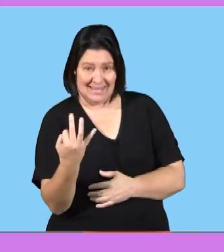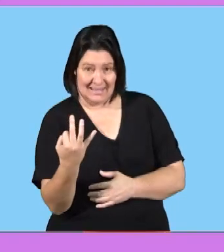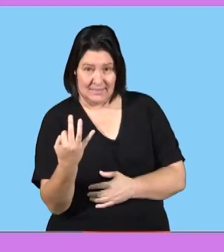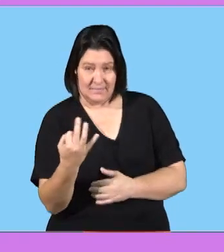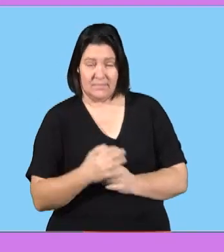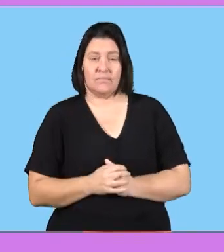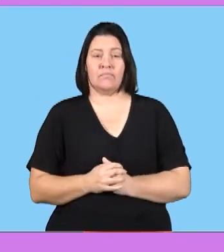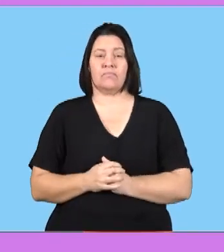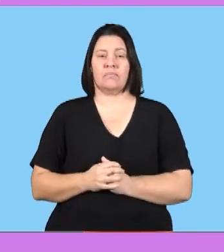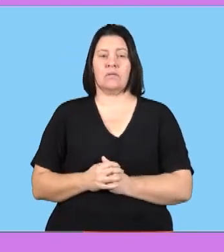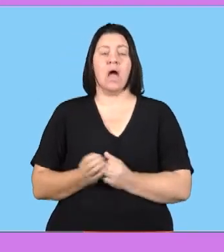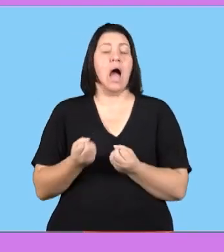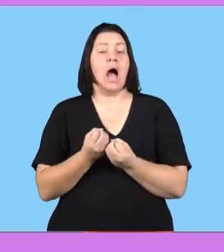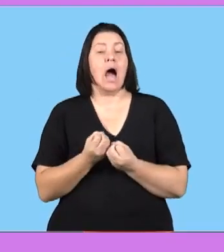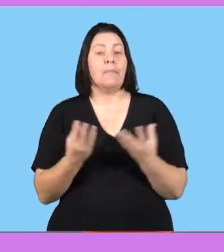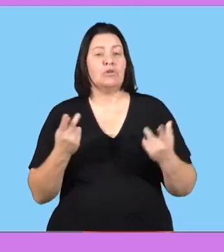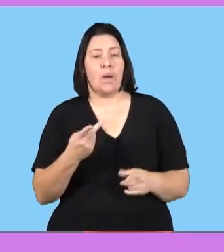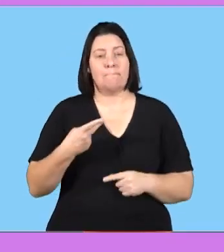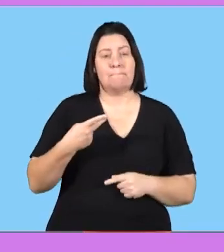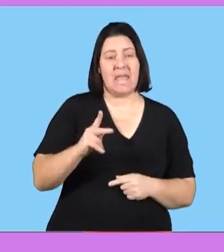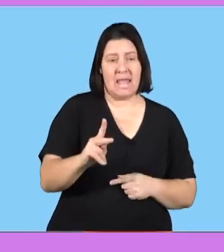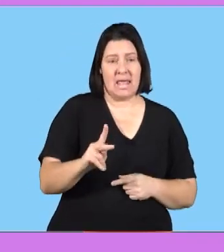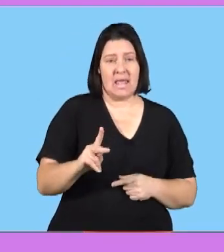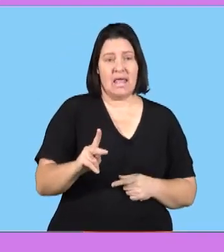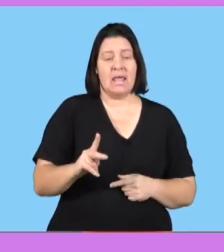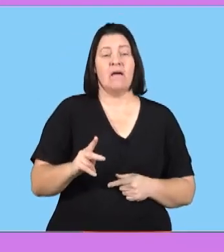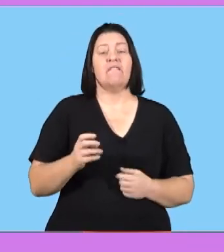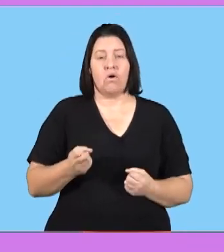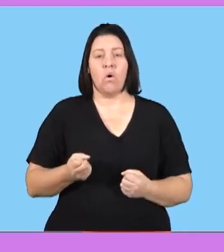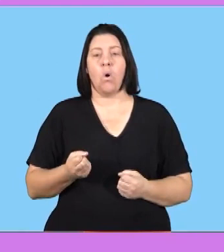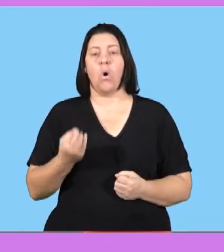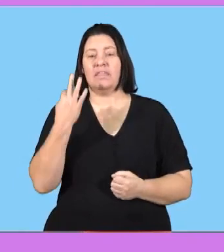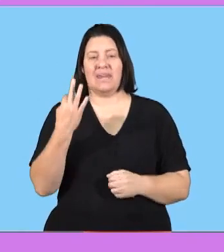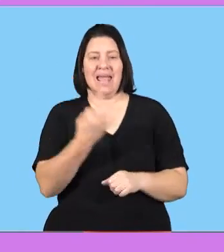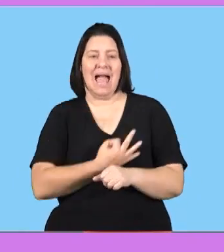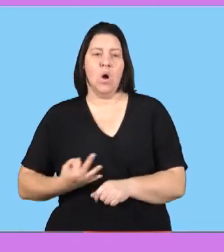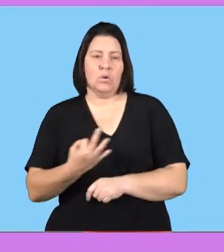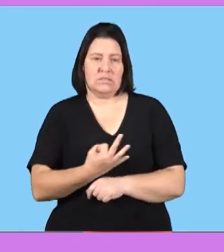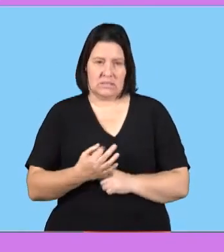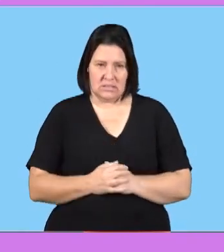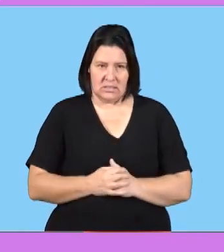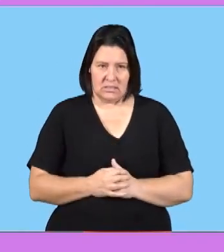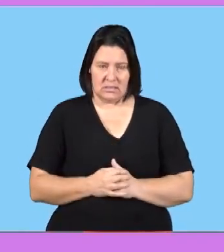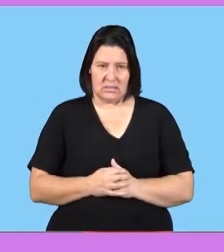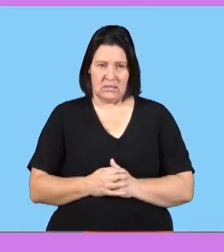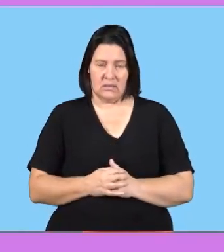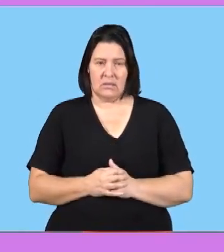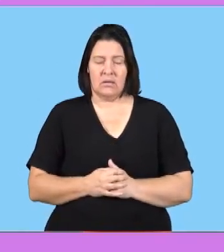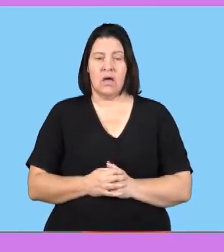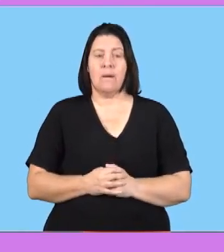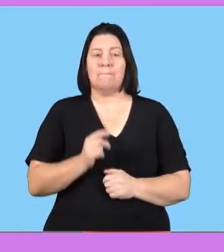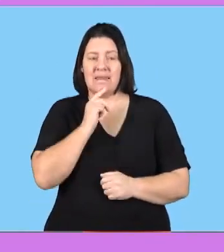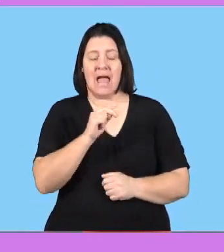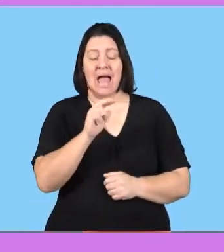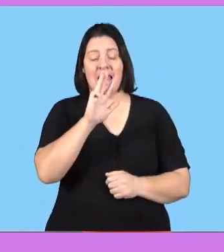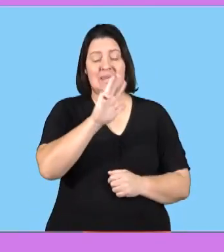3 people. How much will they pay for 3 hours. So if this amount,